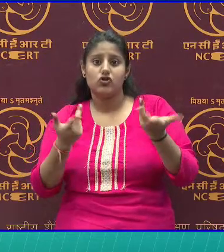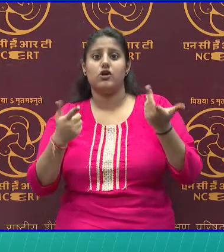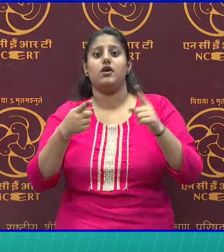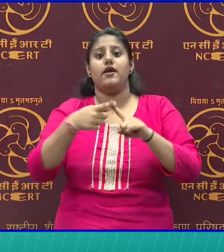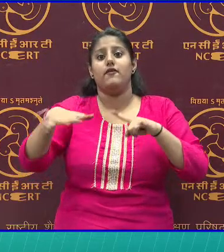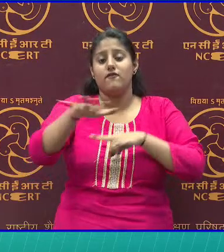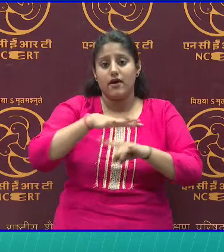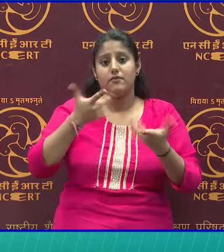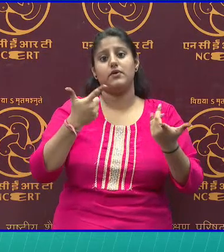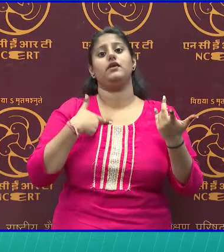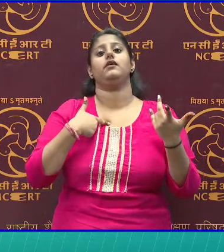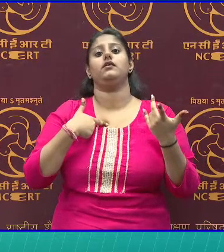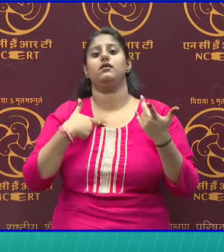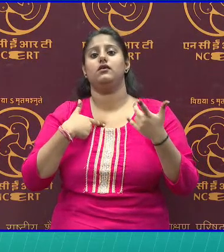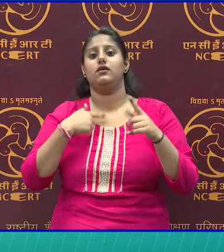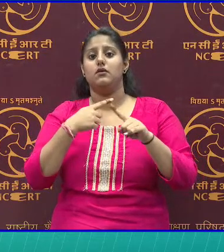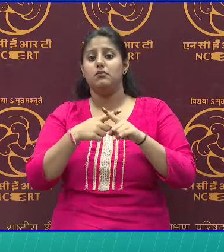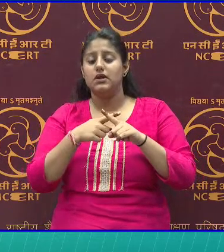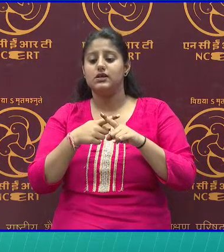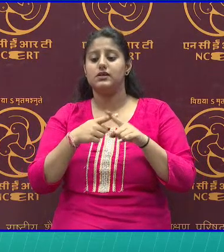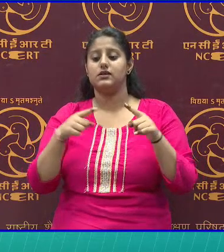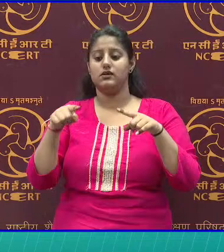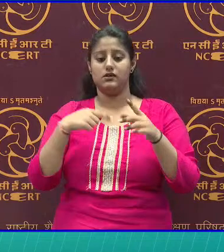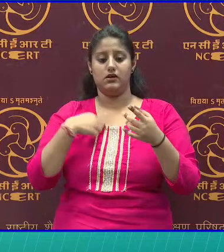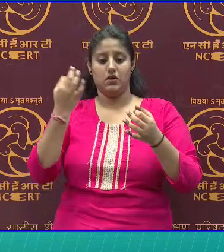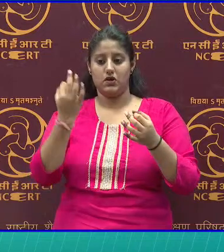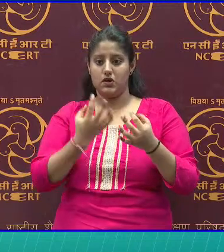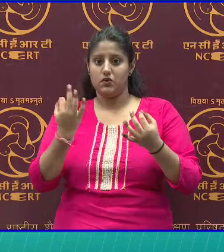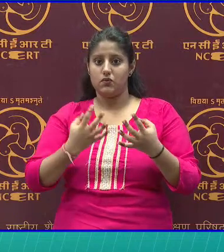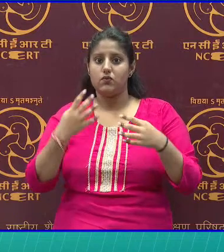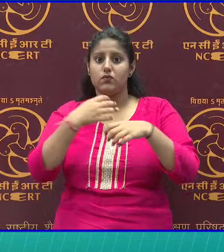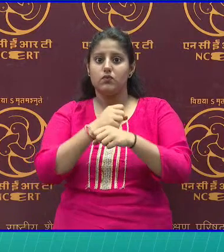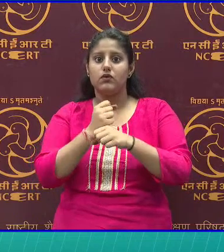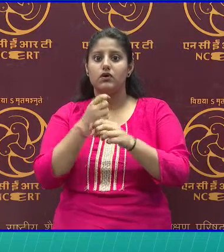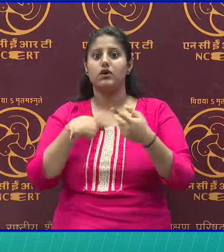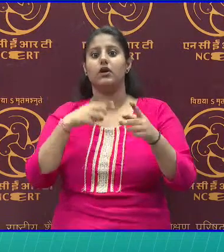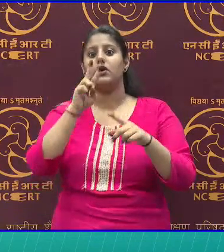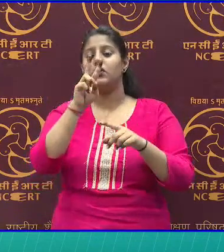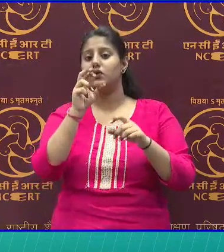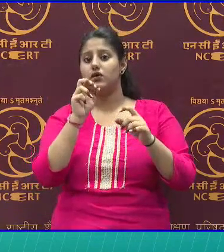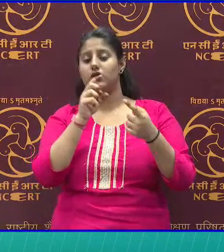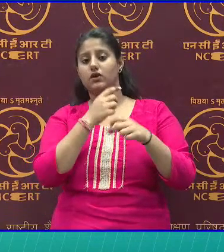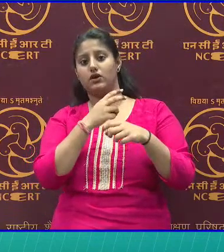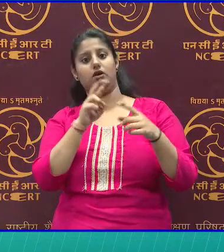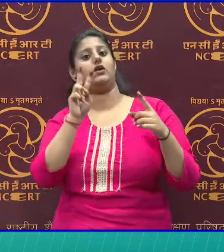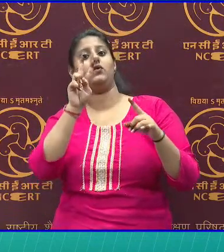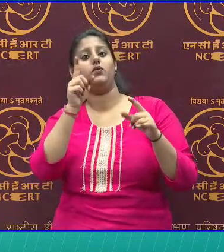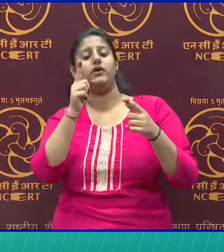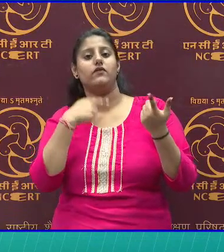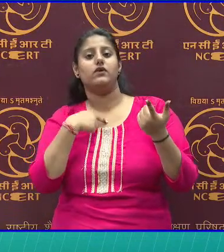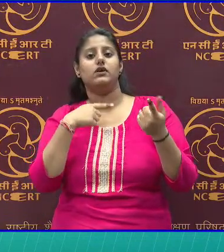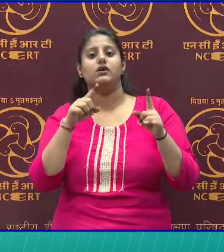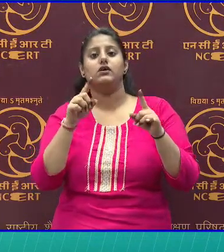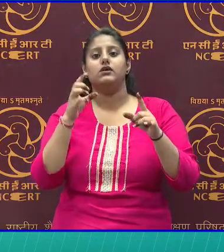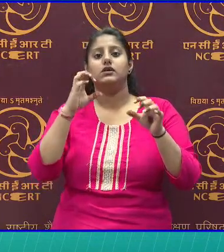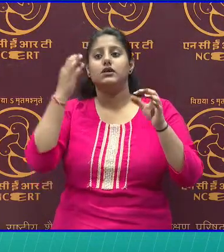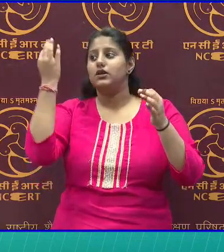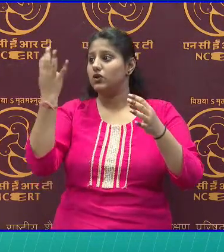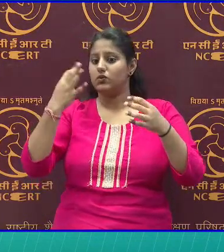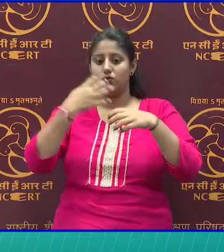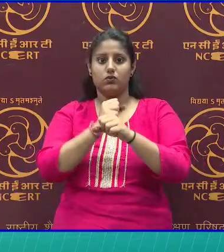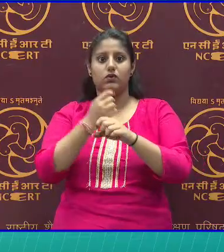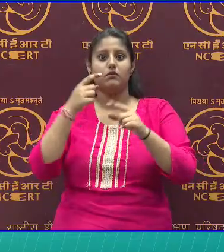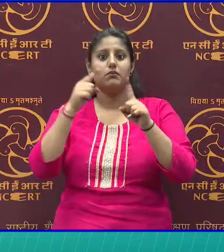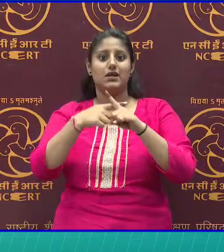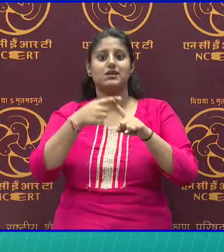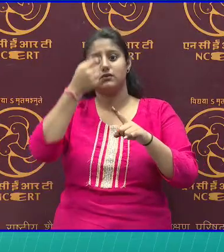environment, at the same time using their imagination, creativity, the so-called 21st century skills like creativity, critical thinking, problem solving also